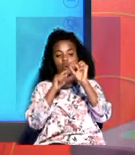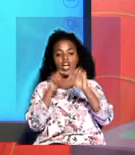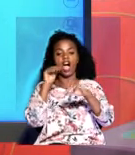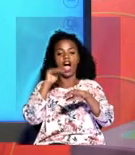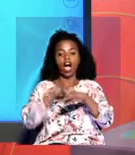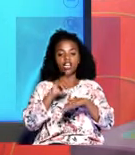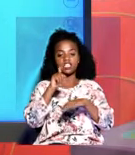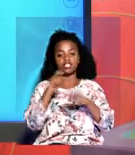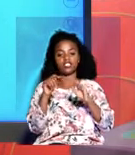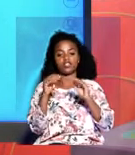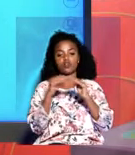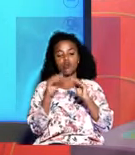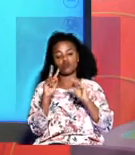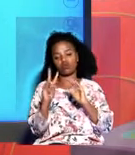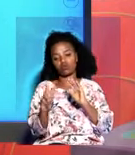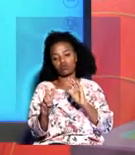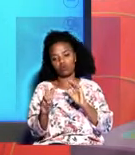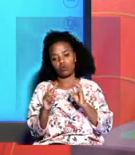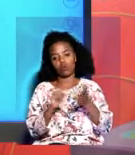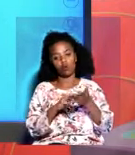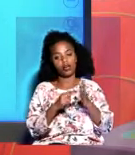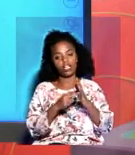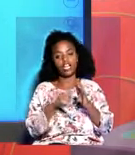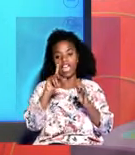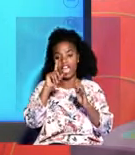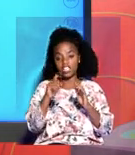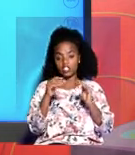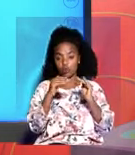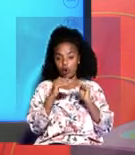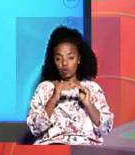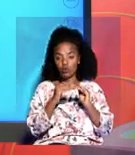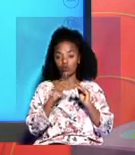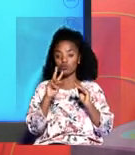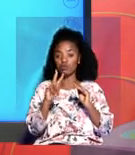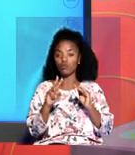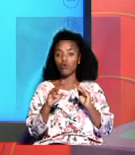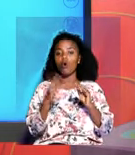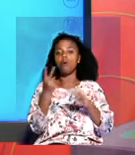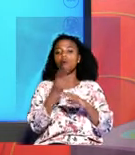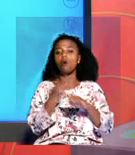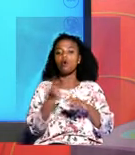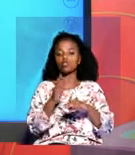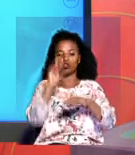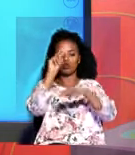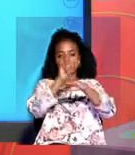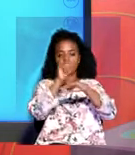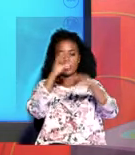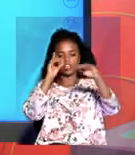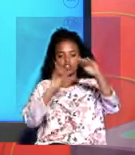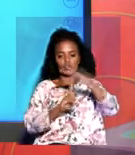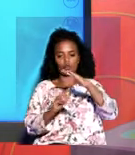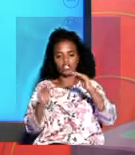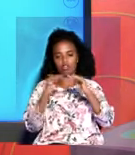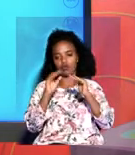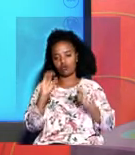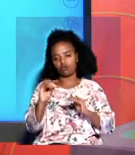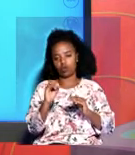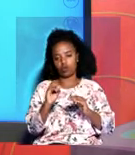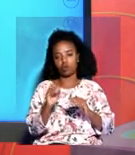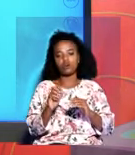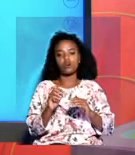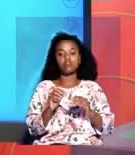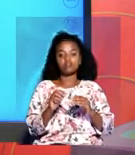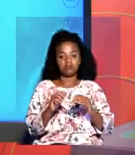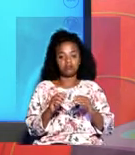to 2, since x equals to makes both the numerator and denominator 0. So it will have a hole at that point. And when